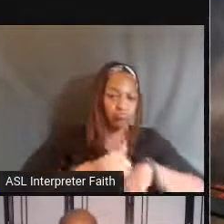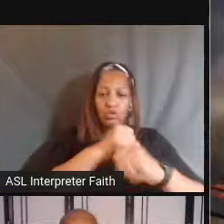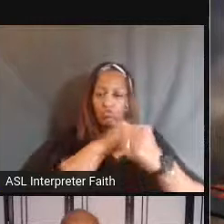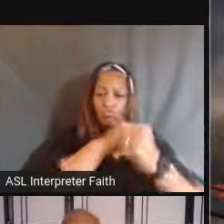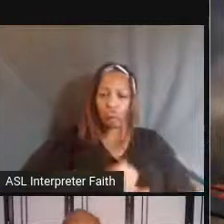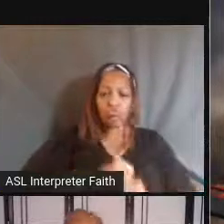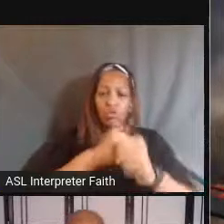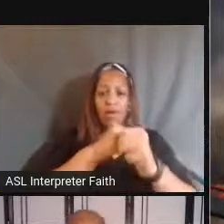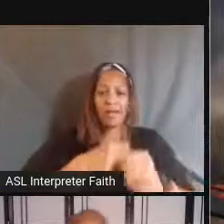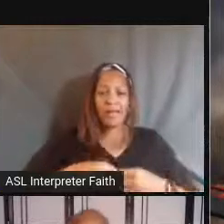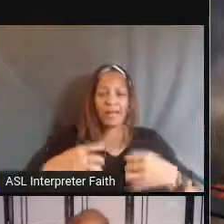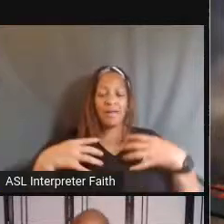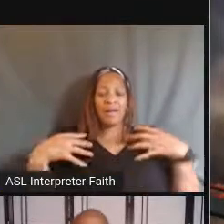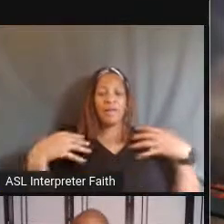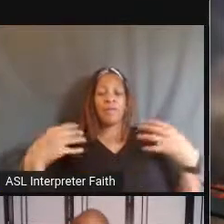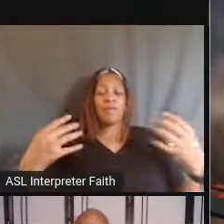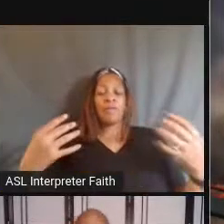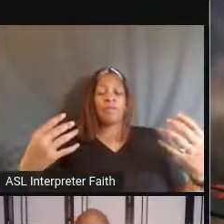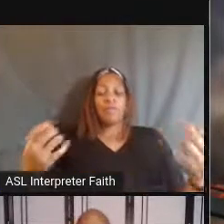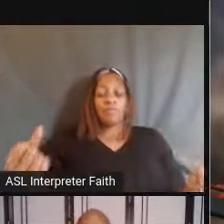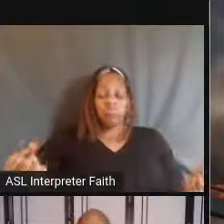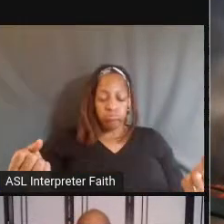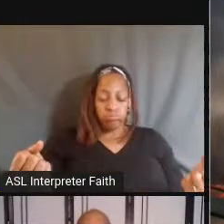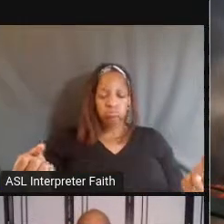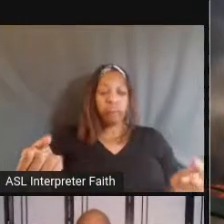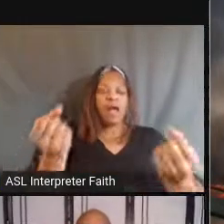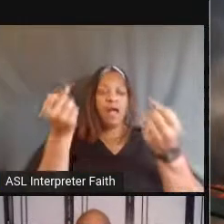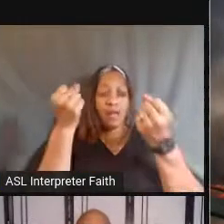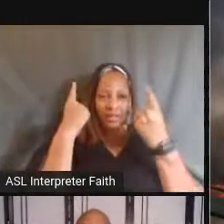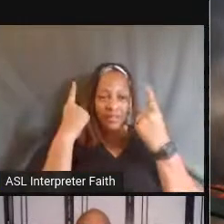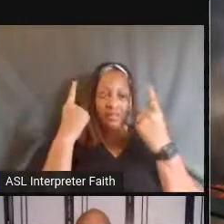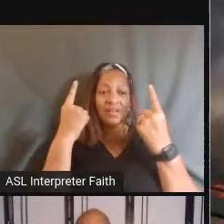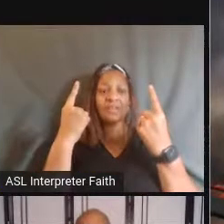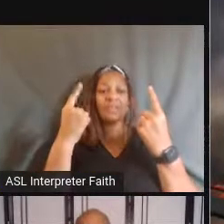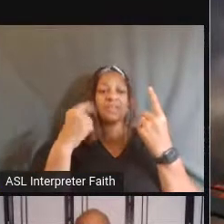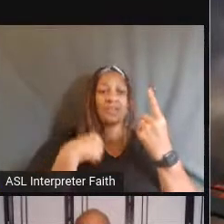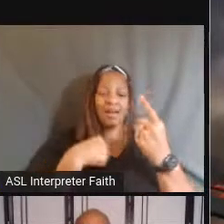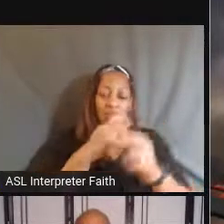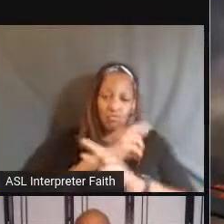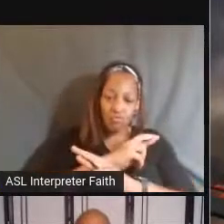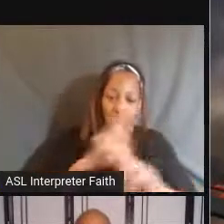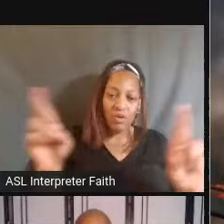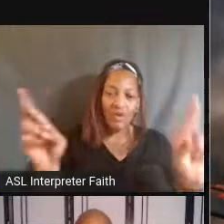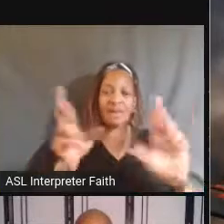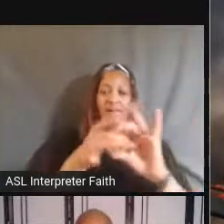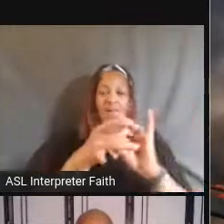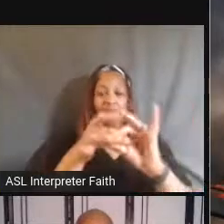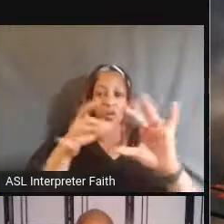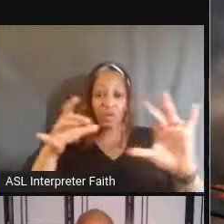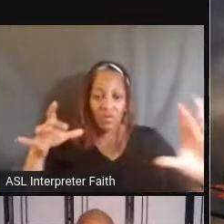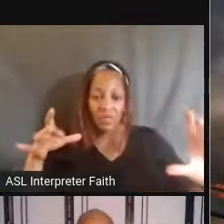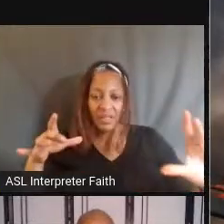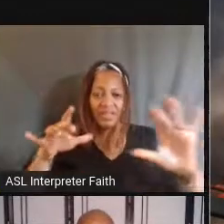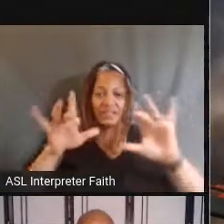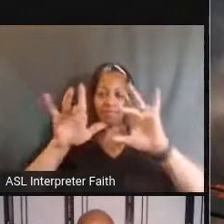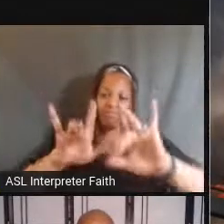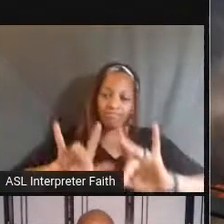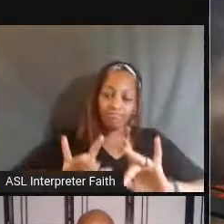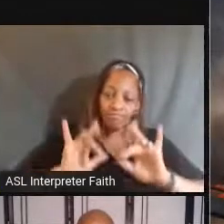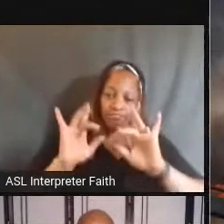state of I understand and I am ready and I love and I release and I am compassionate.